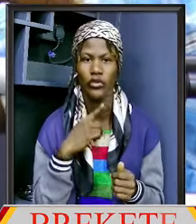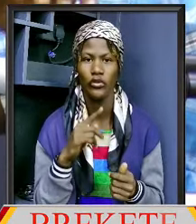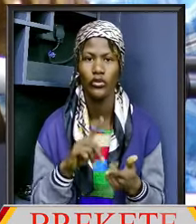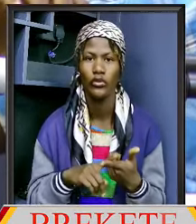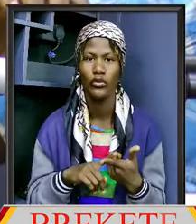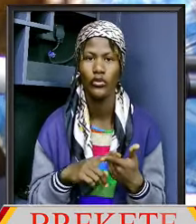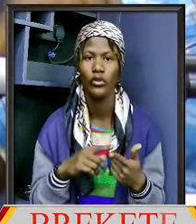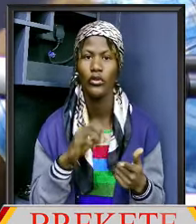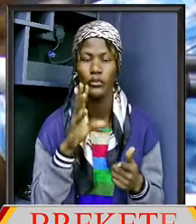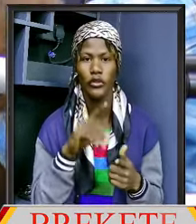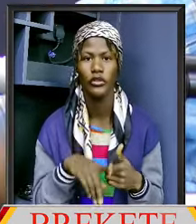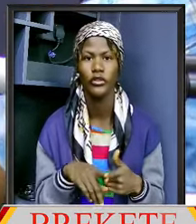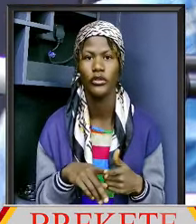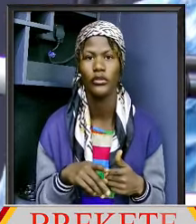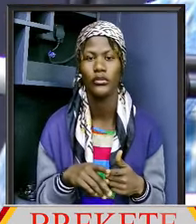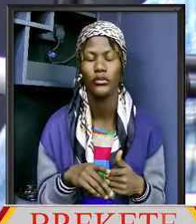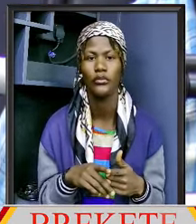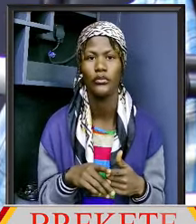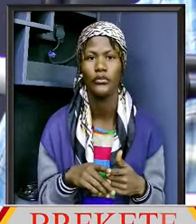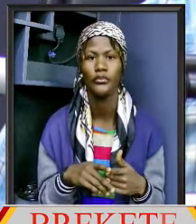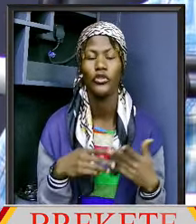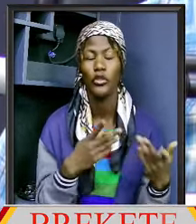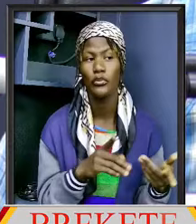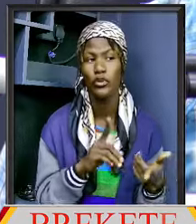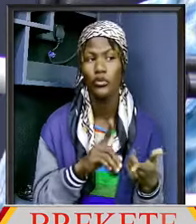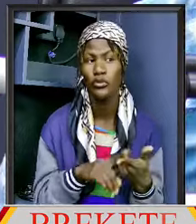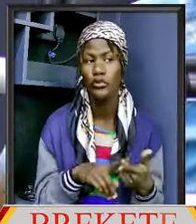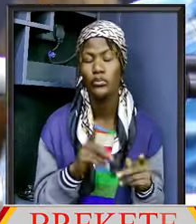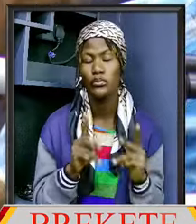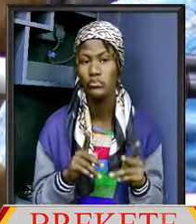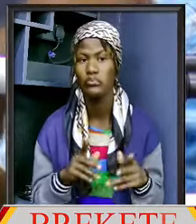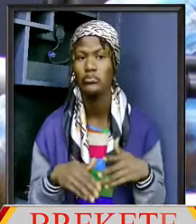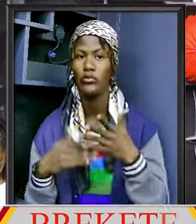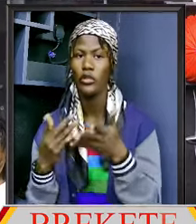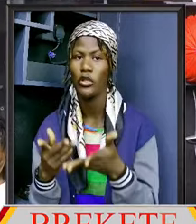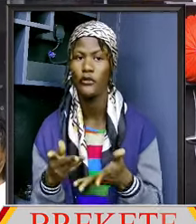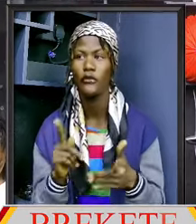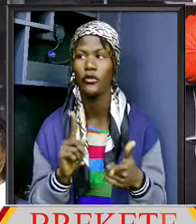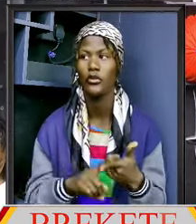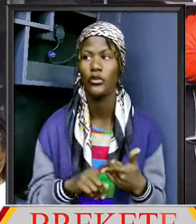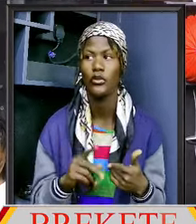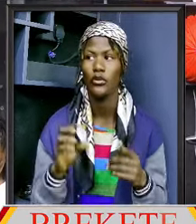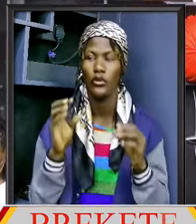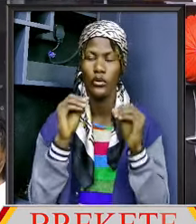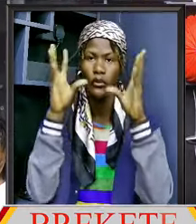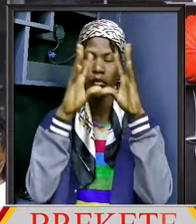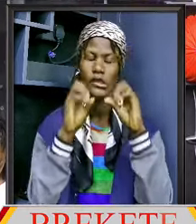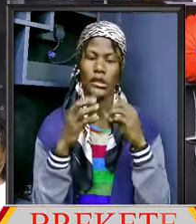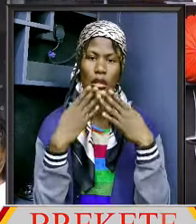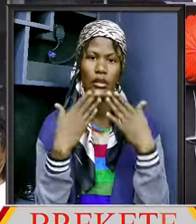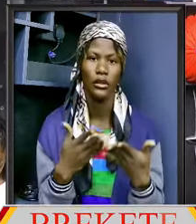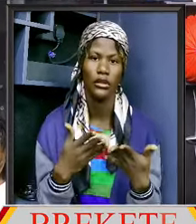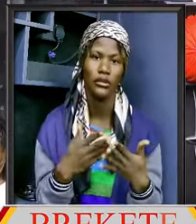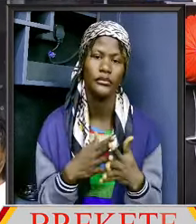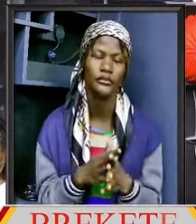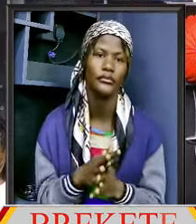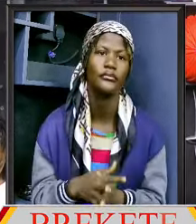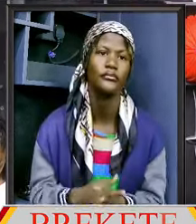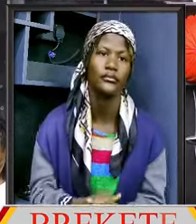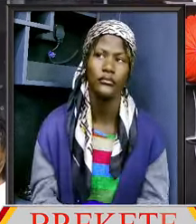them to our people and we'll go present them to the ordinary president. Thank you, sir. We appreciate them as you take him seat.